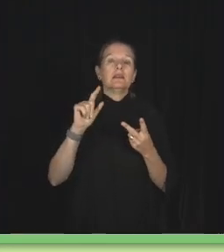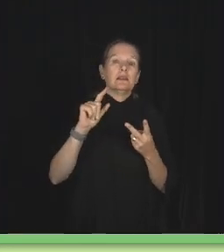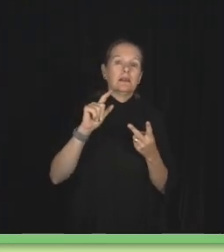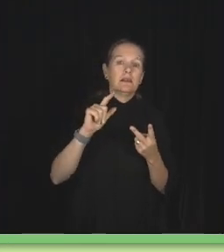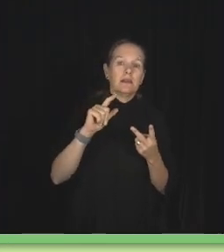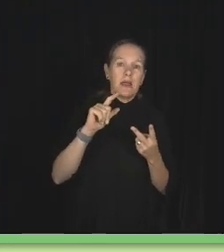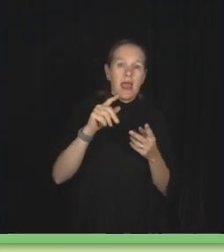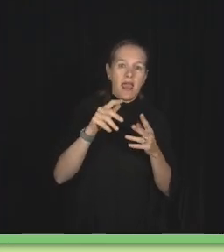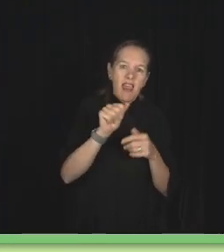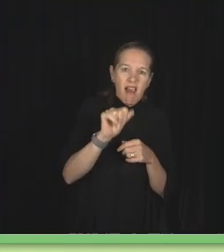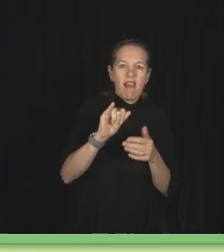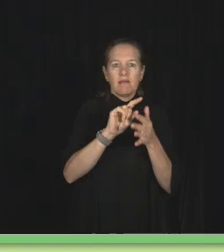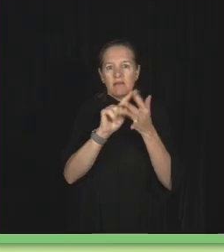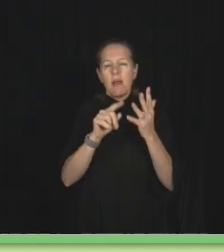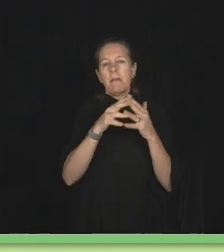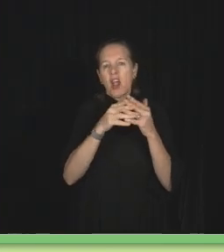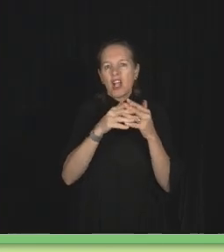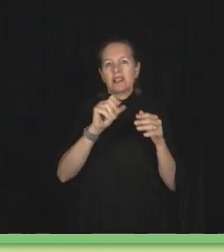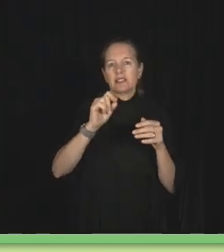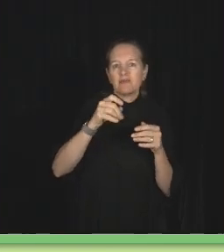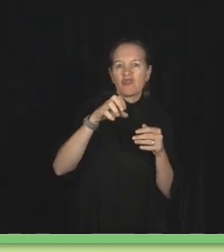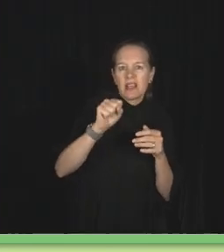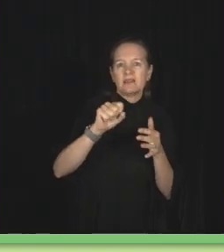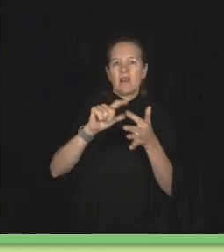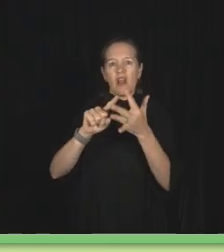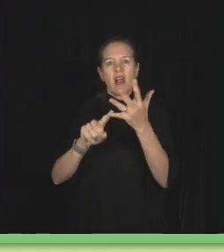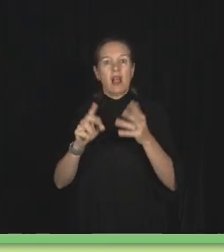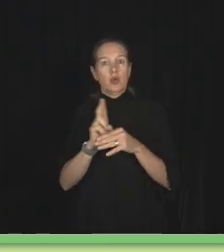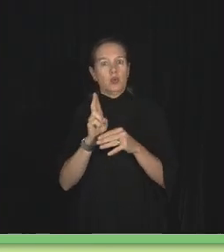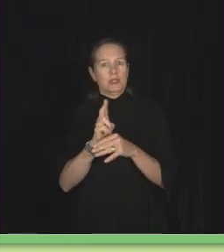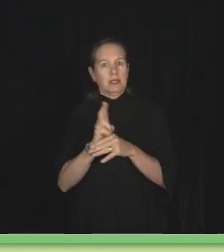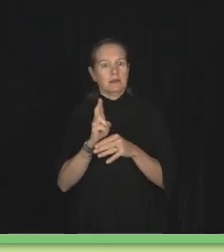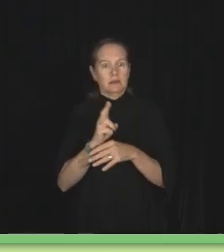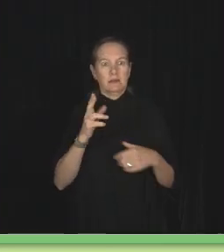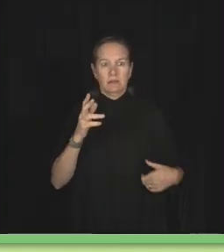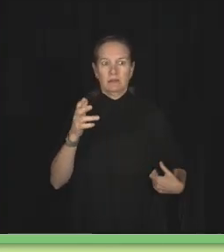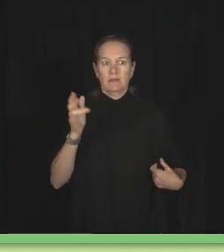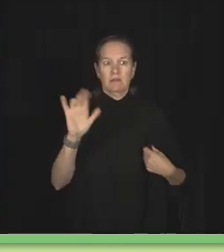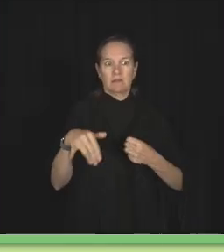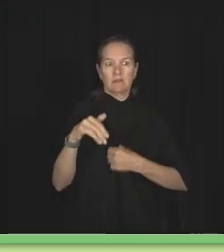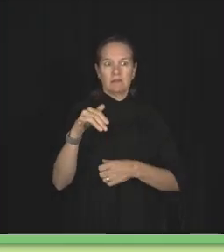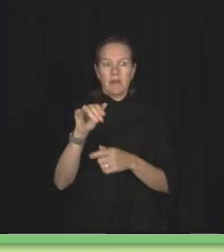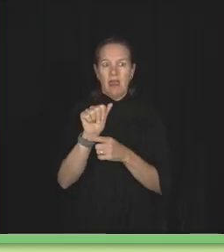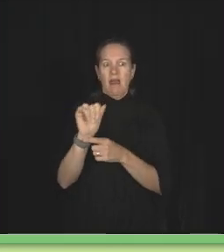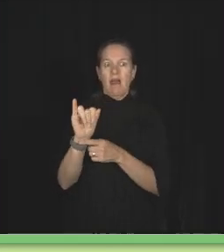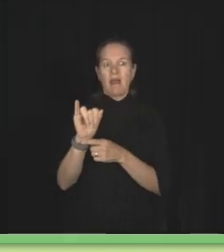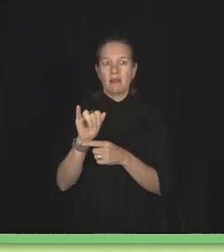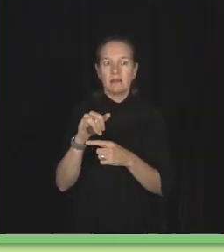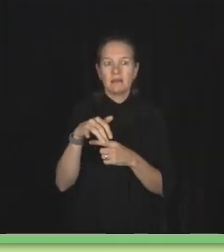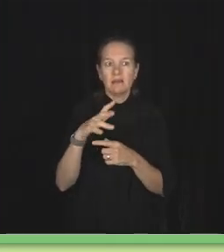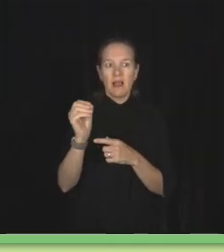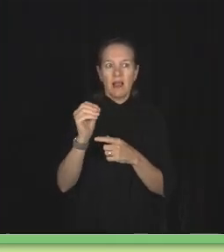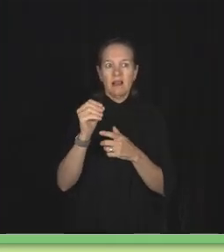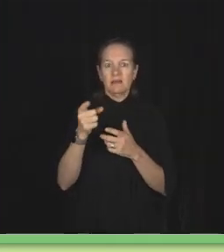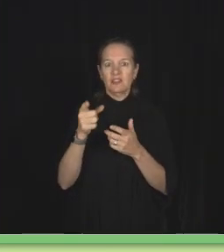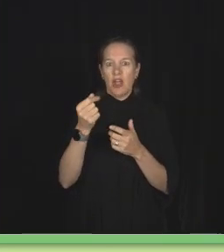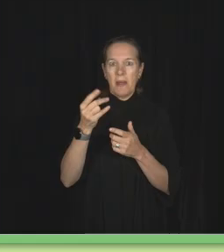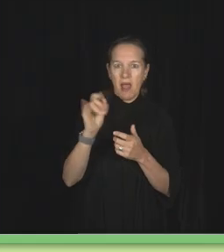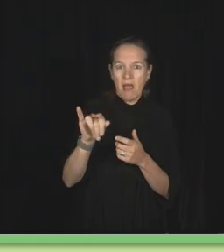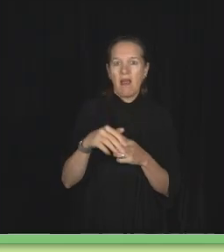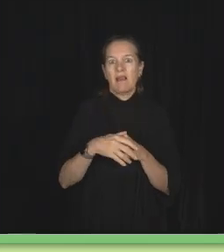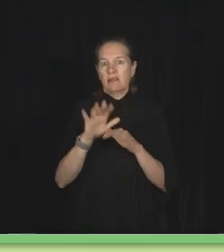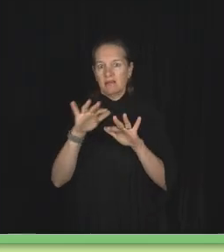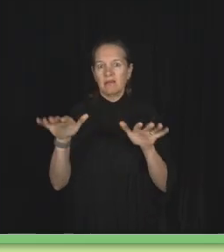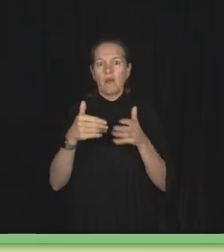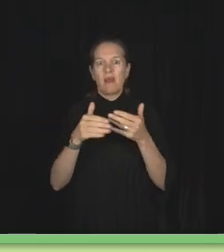they're all using Kubernetes, Backstage, and other CNCF, projects. I jumped in a Lyft to get here to stay at a Marriott. Both those